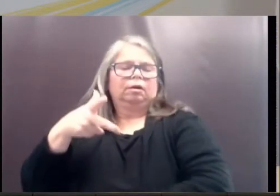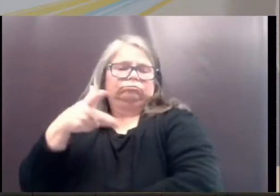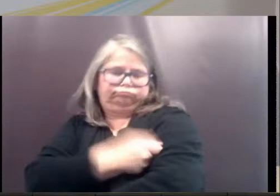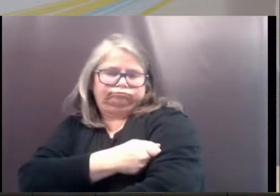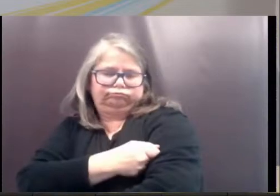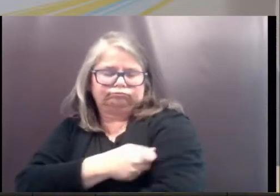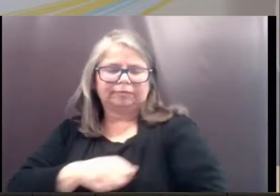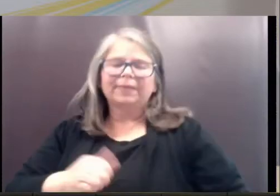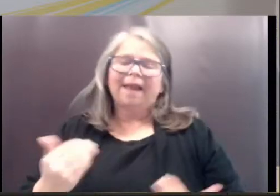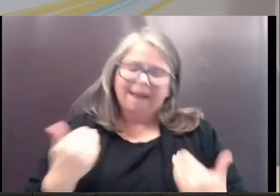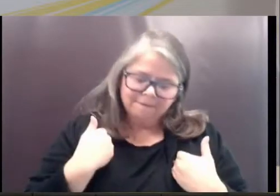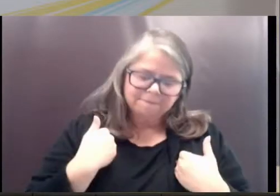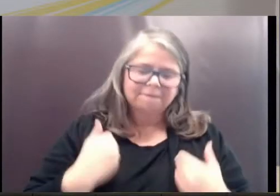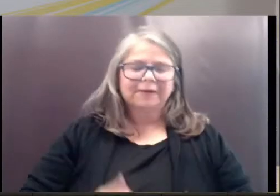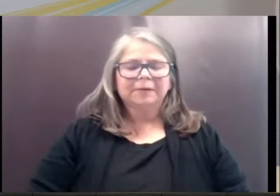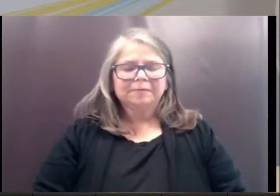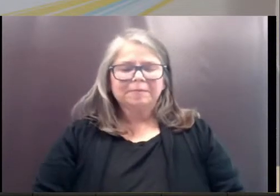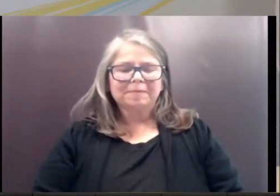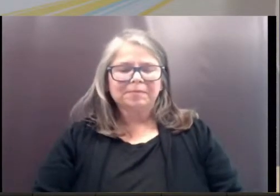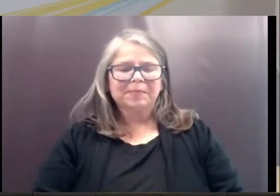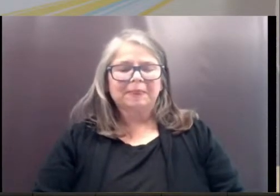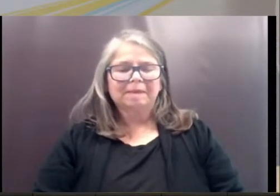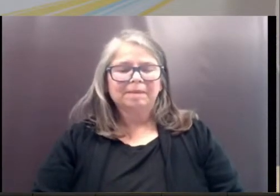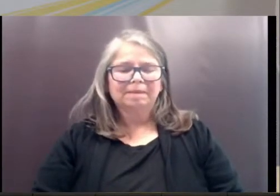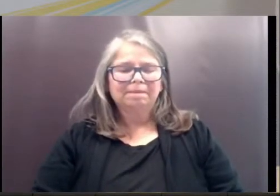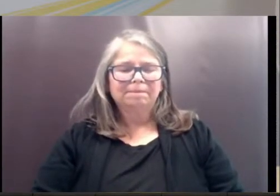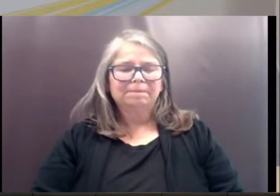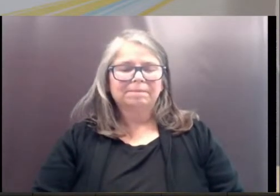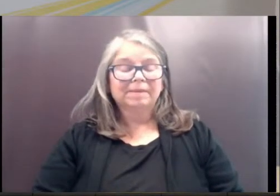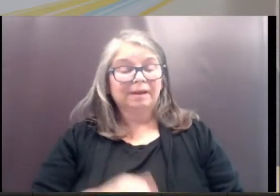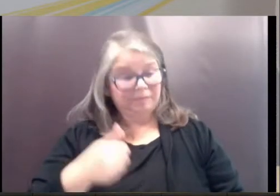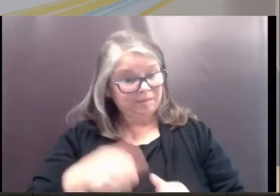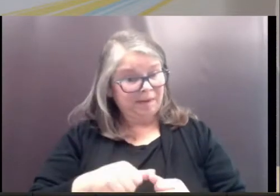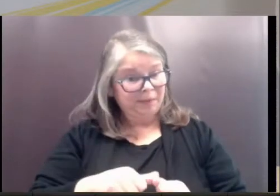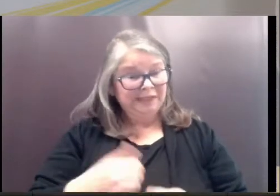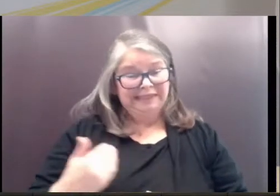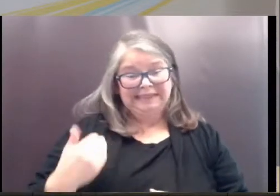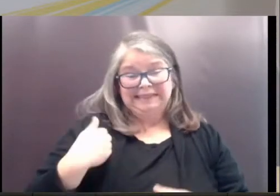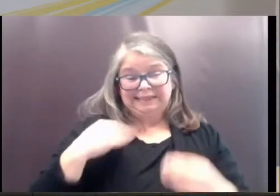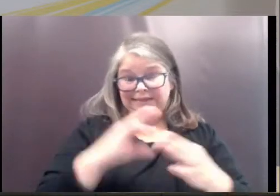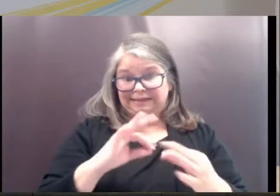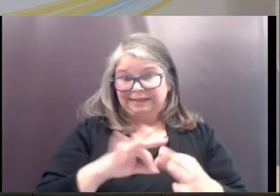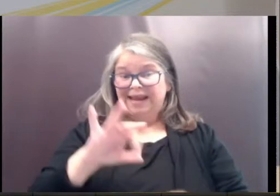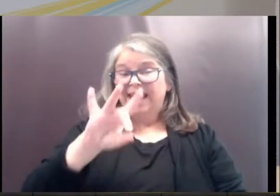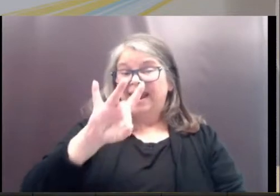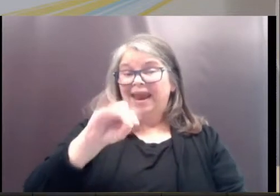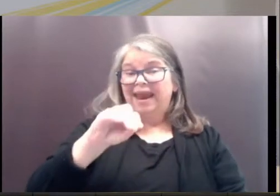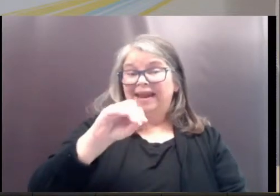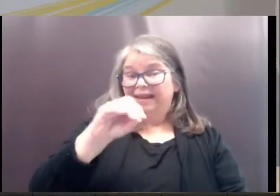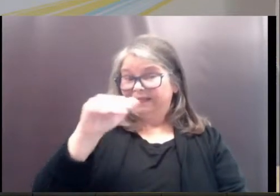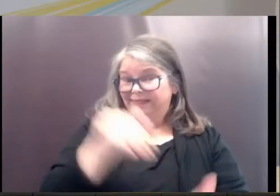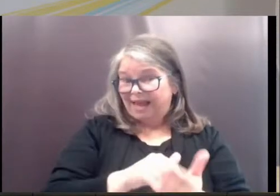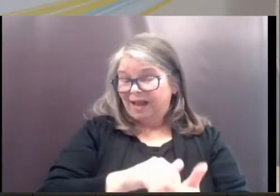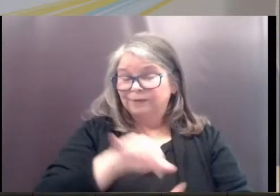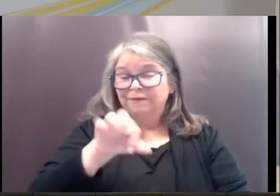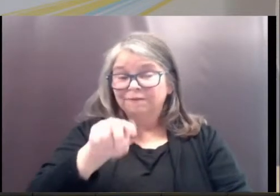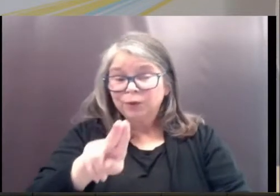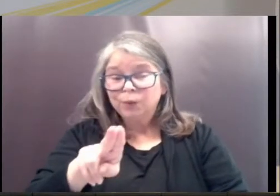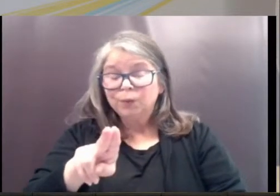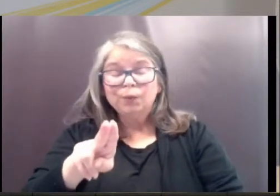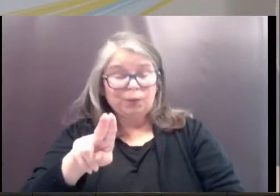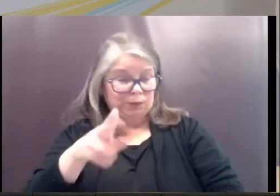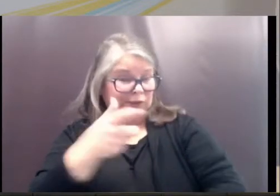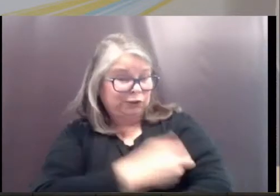mentioned the 80,000 doses of influenza vaccine. We're used to getting 40,000 doses of influenza vaccine, so we are able to store